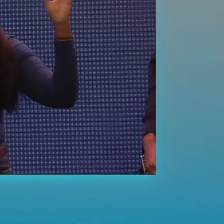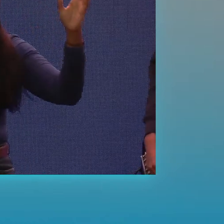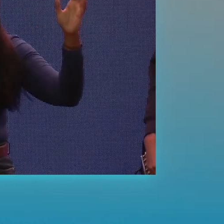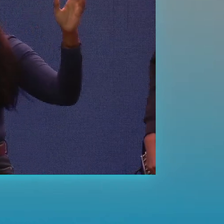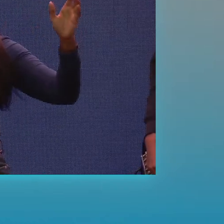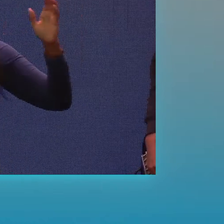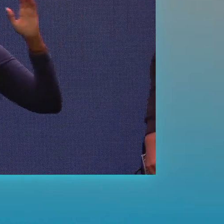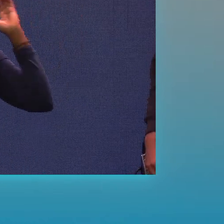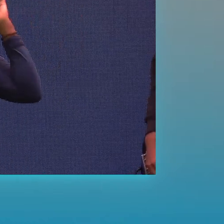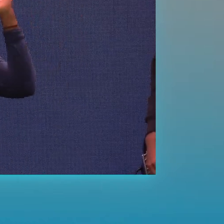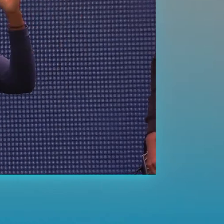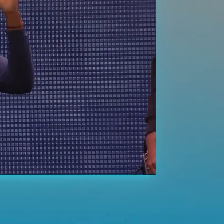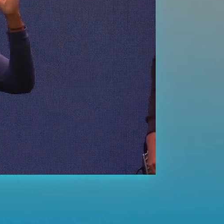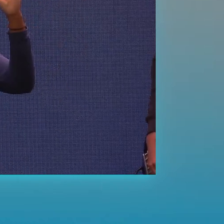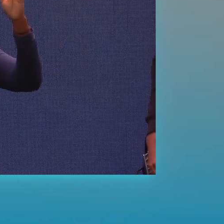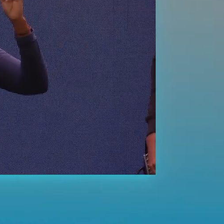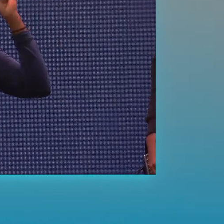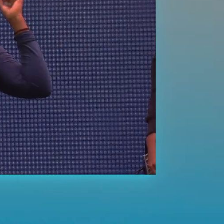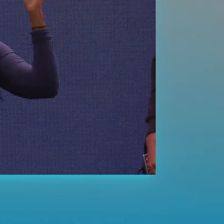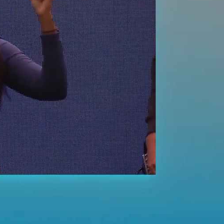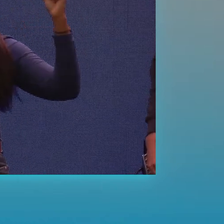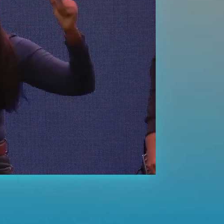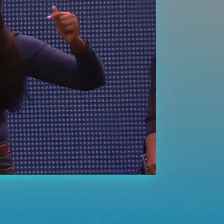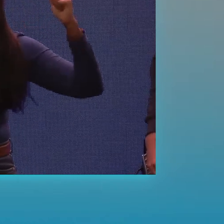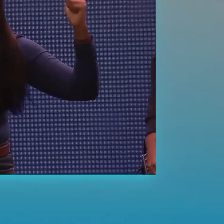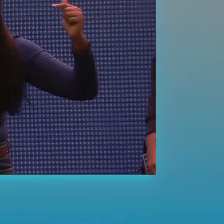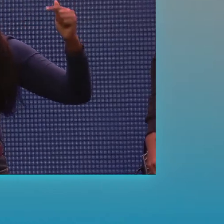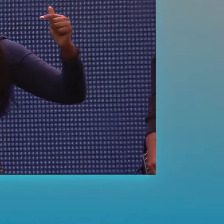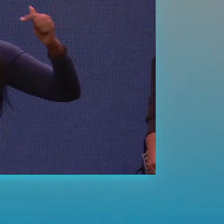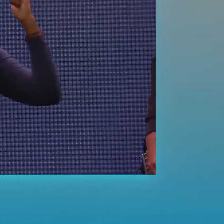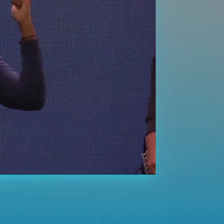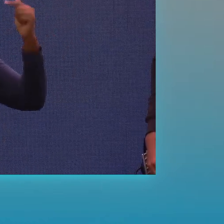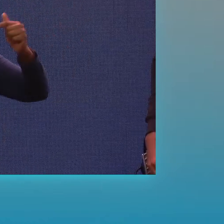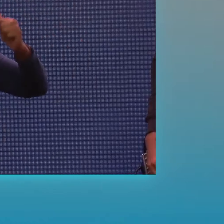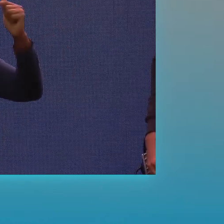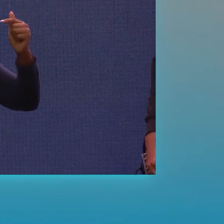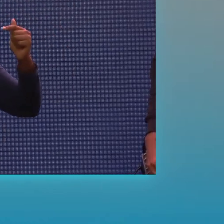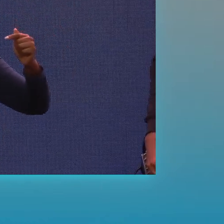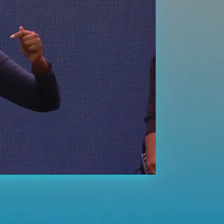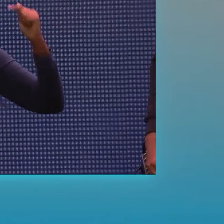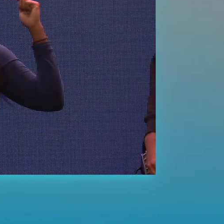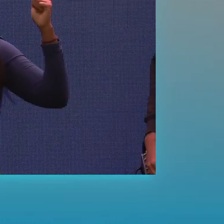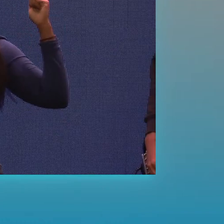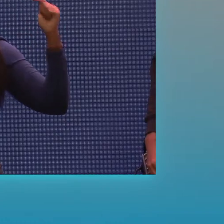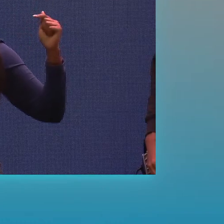we worship and as we praise today, let's remember that that is our weapon.